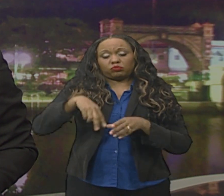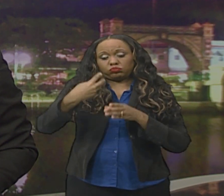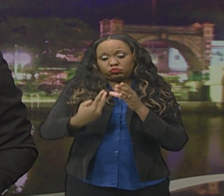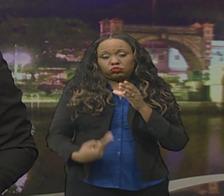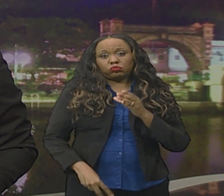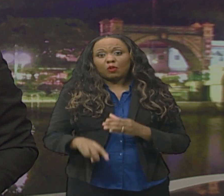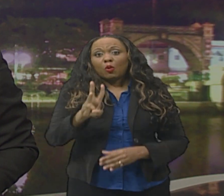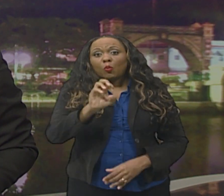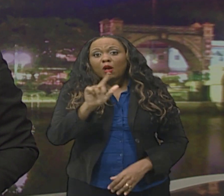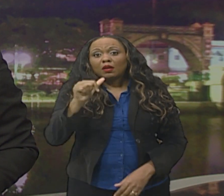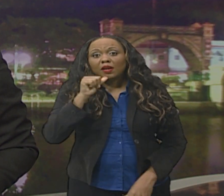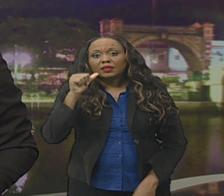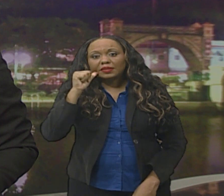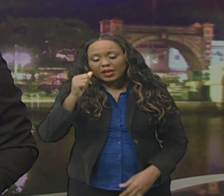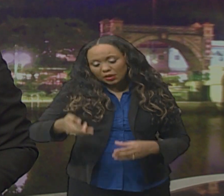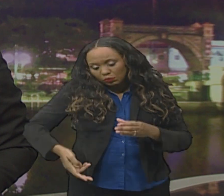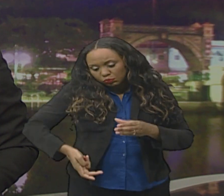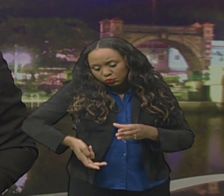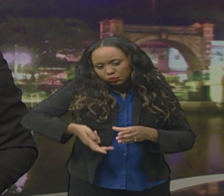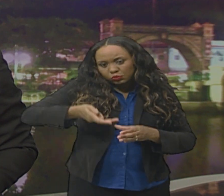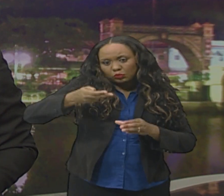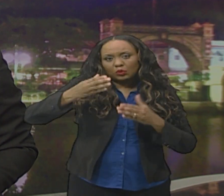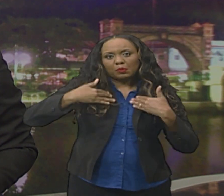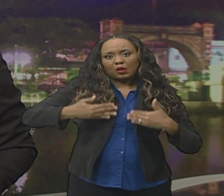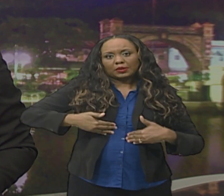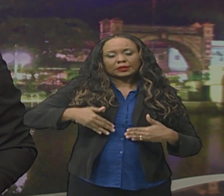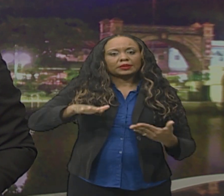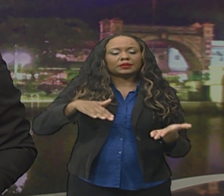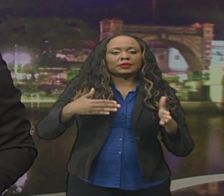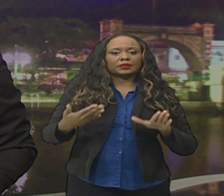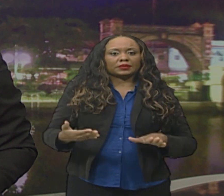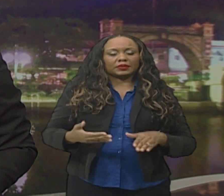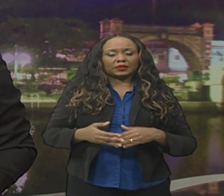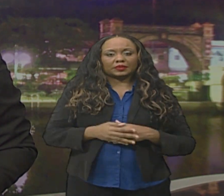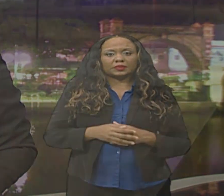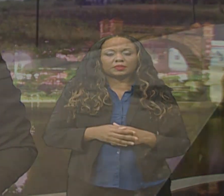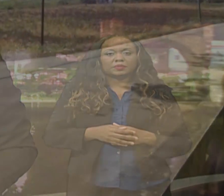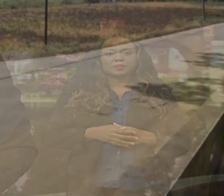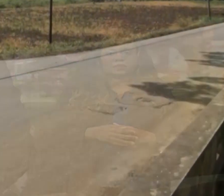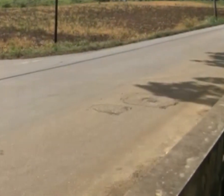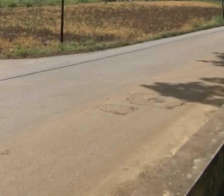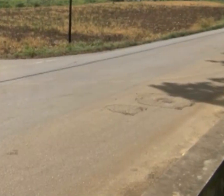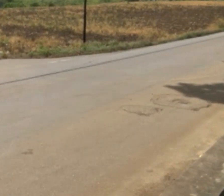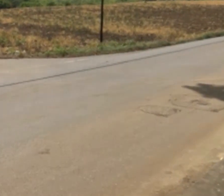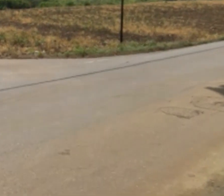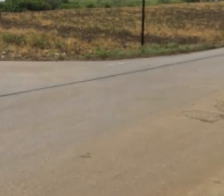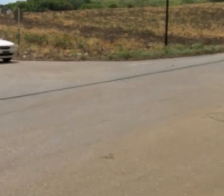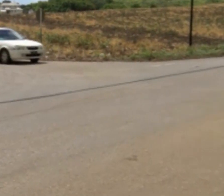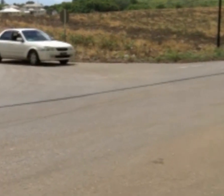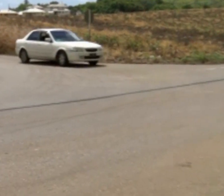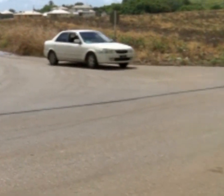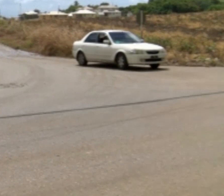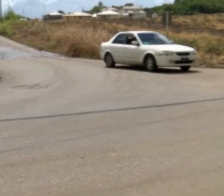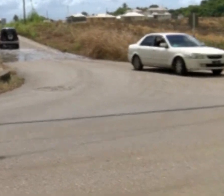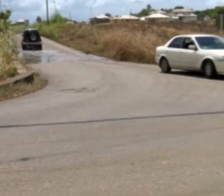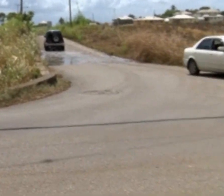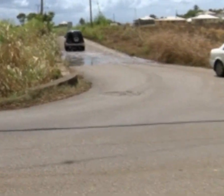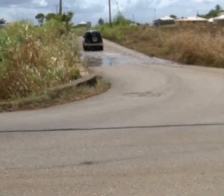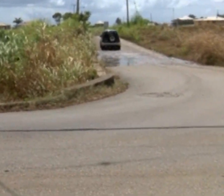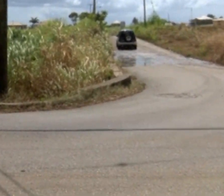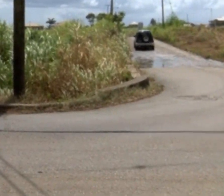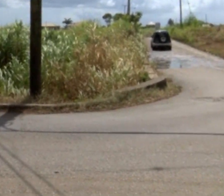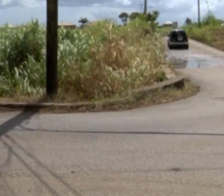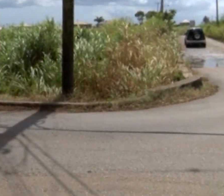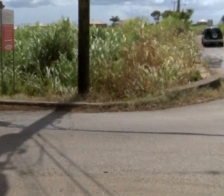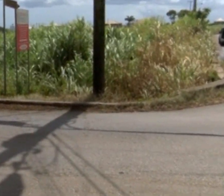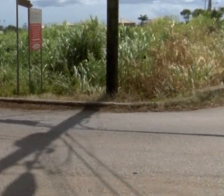George yesterday. CBC's Shane Jones has more. Police at the Boarded Hall station received a report sometime